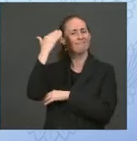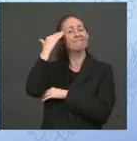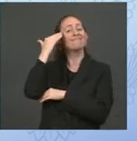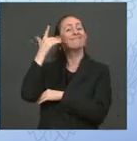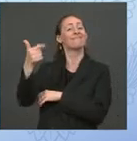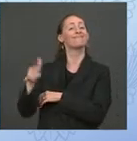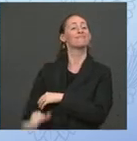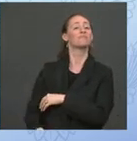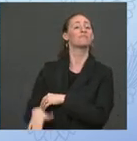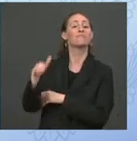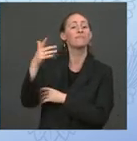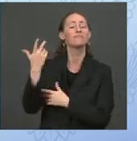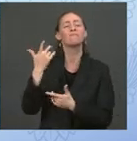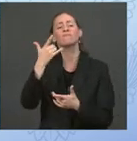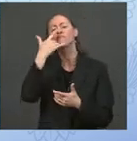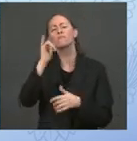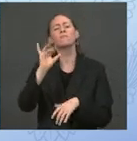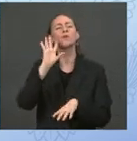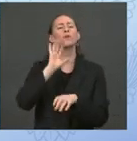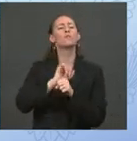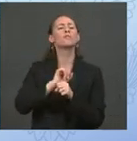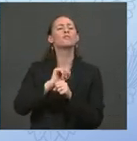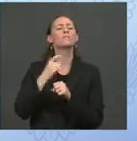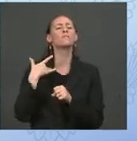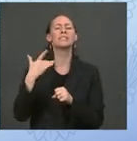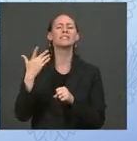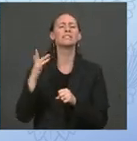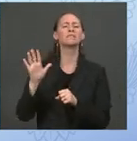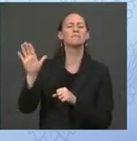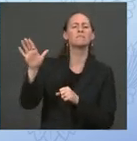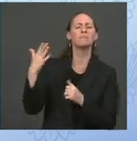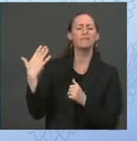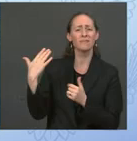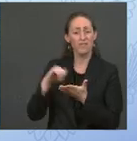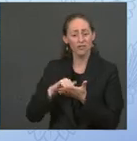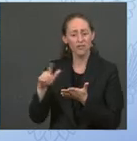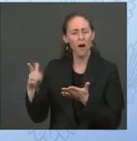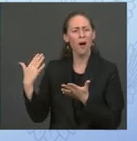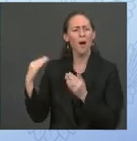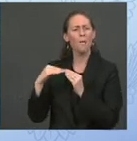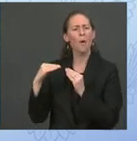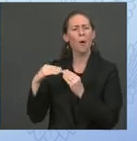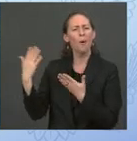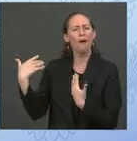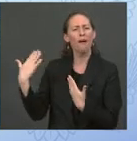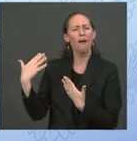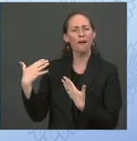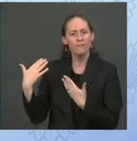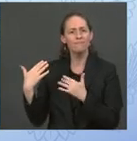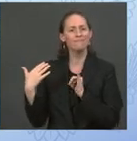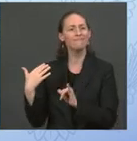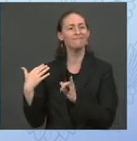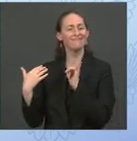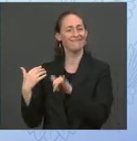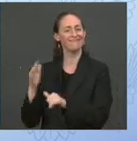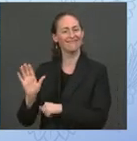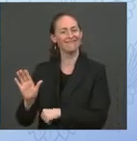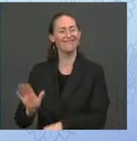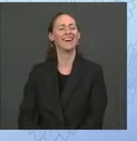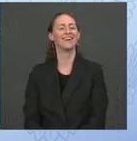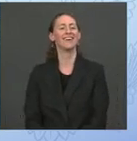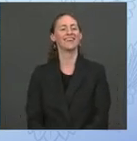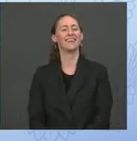enough. She asked for additional enrichment activities to keep herself engaged. In fact, there's a rumor that she